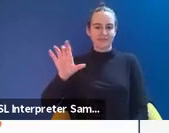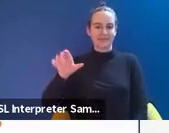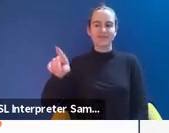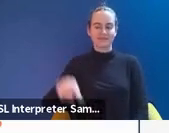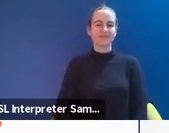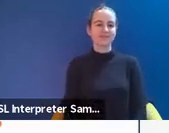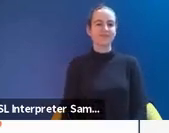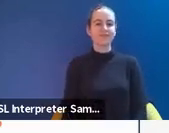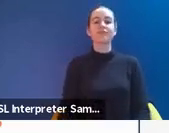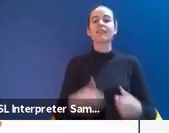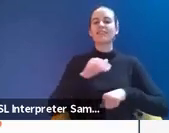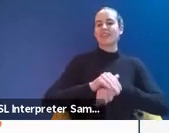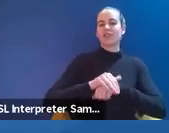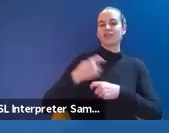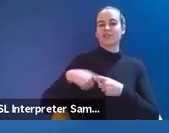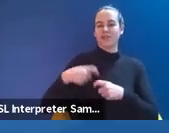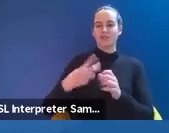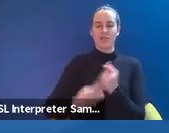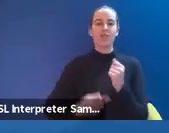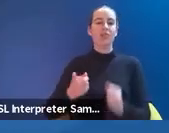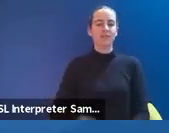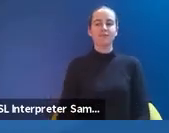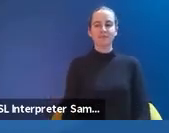in English and Spanish.